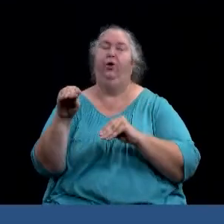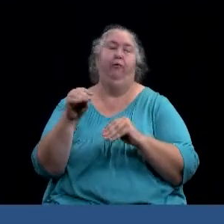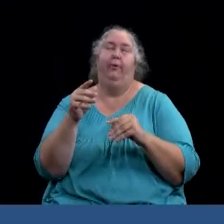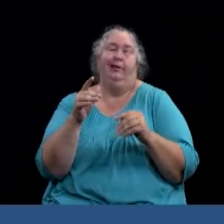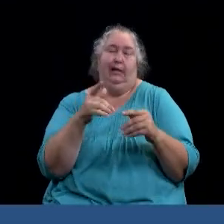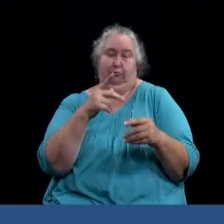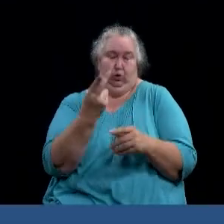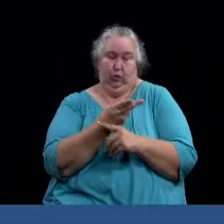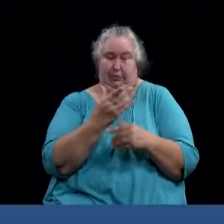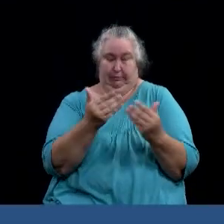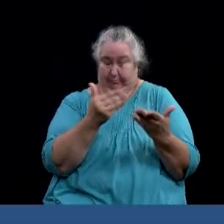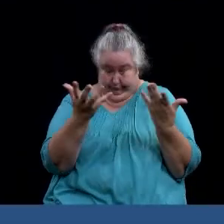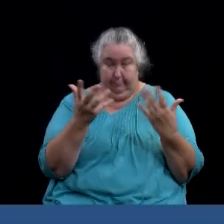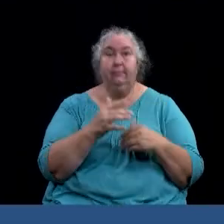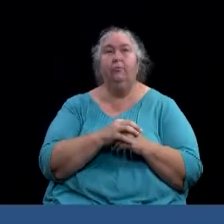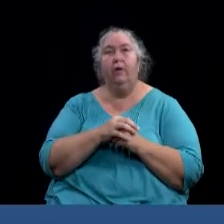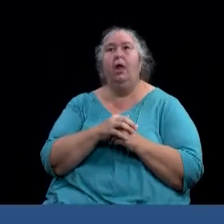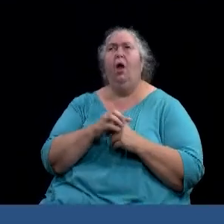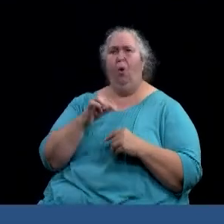most